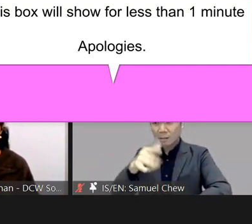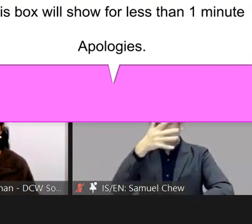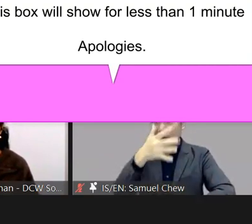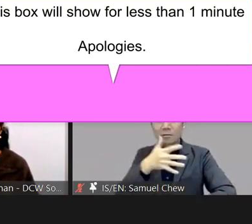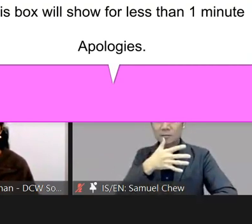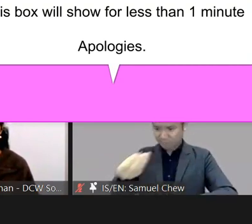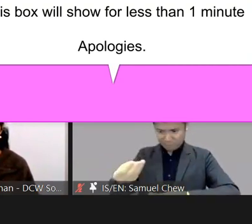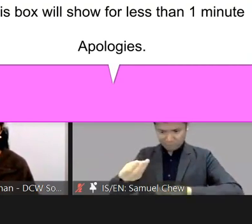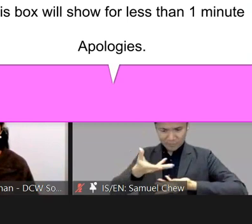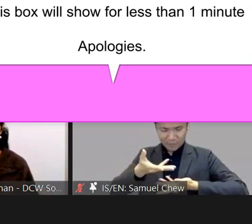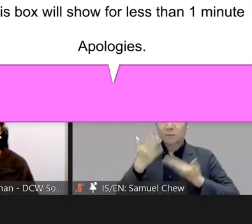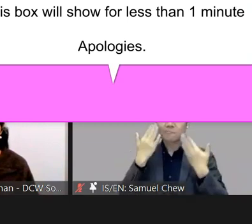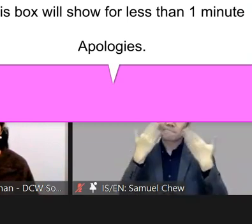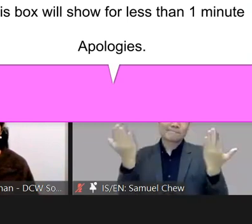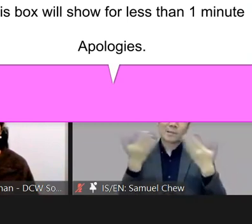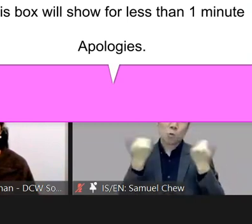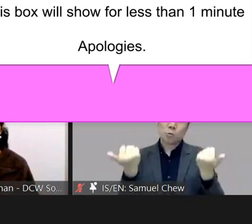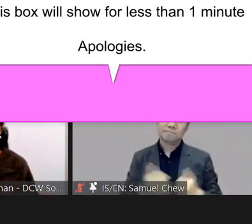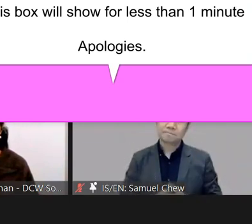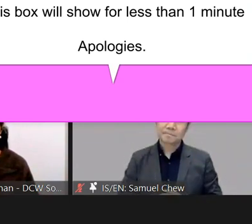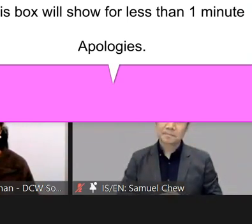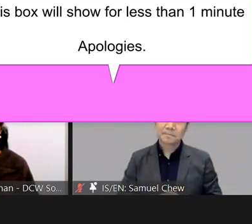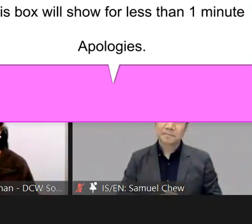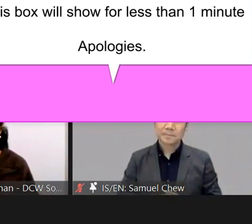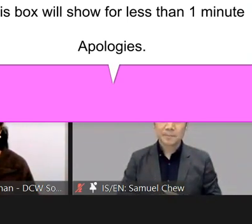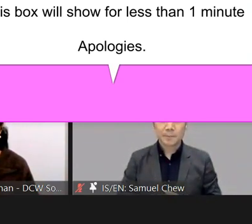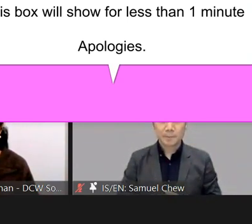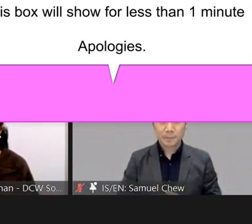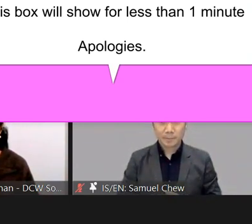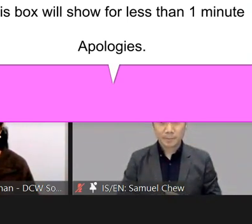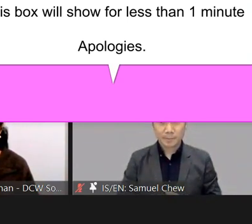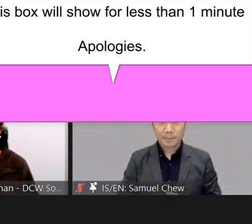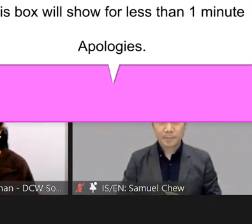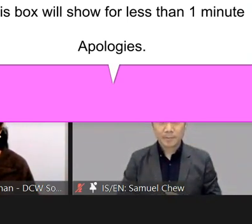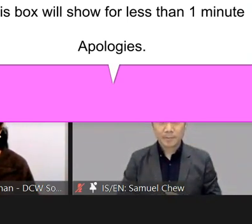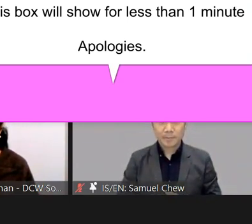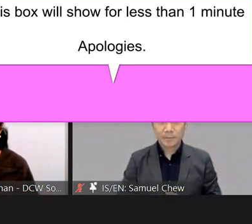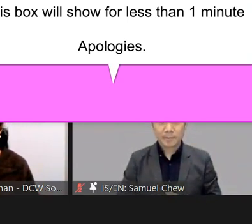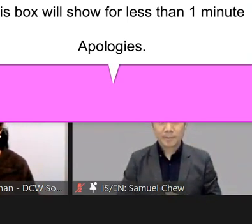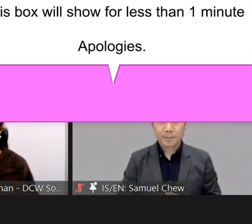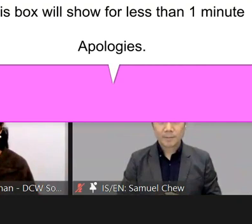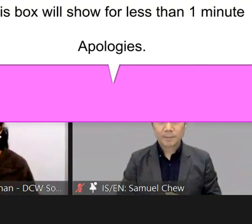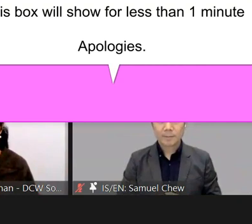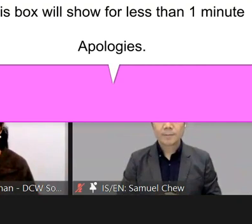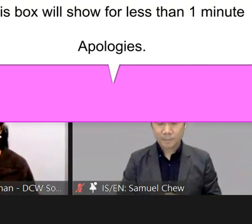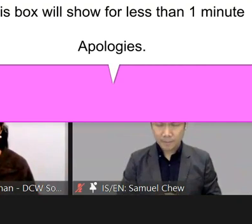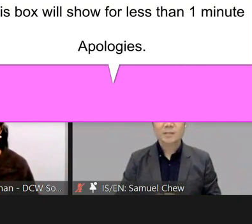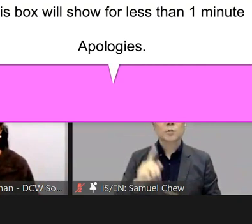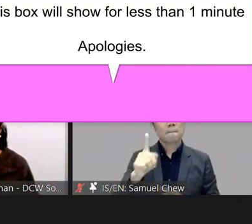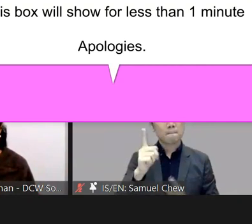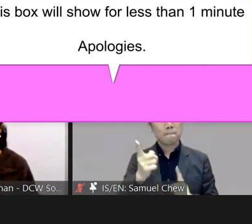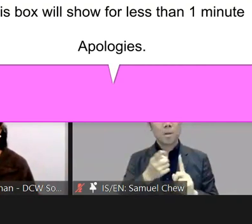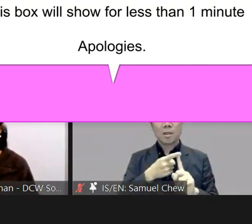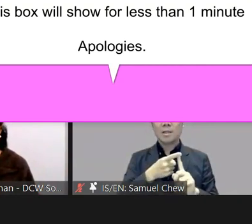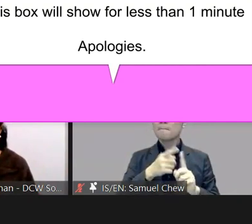them. So to start with, I think that professionals have to be explicit on the issues,